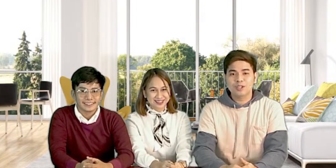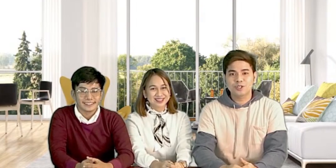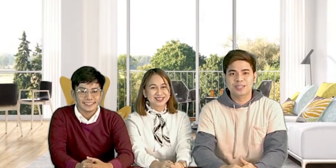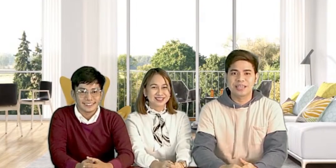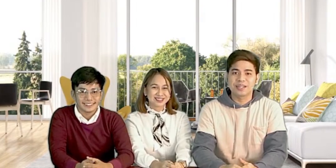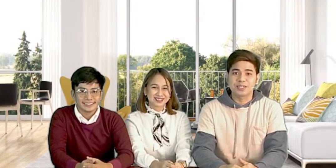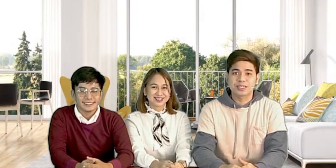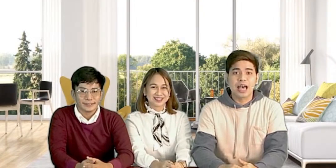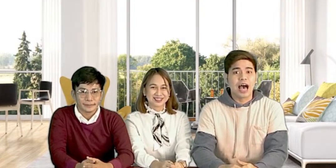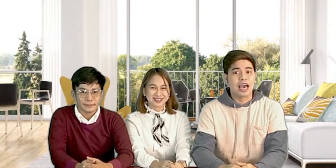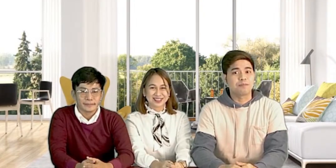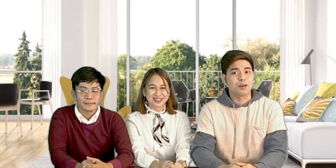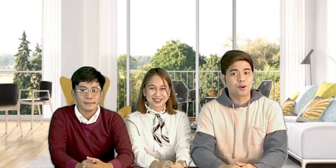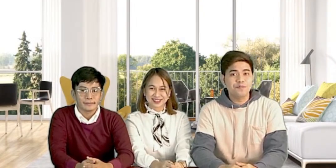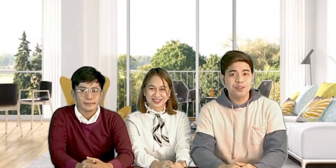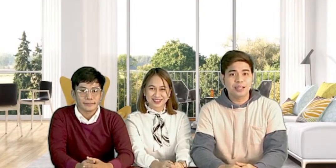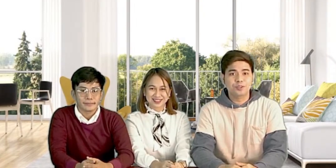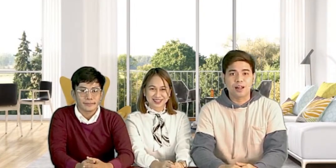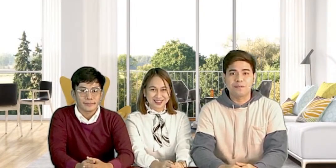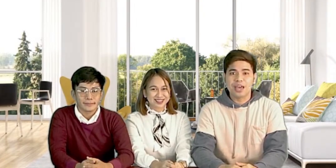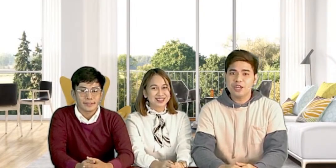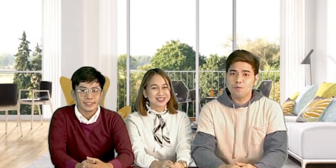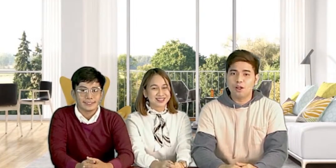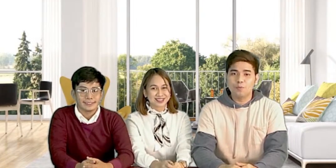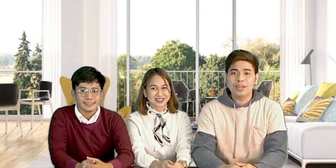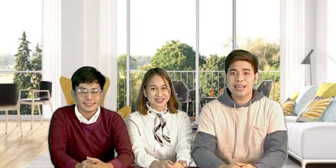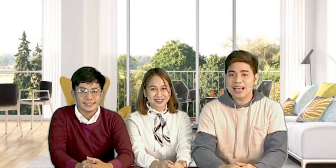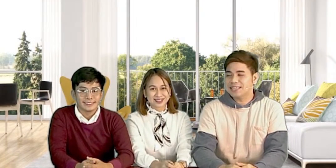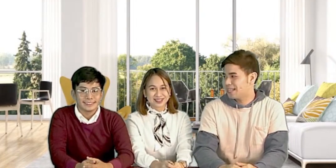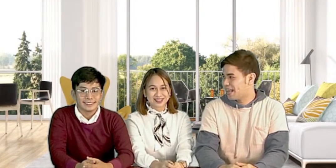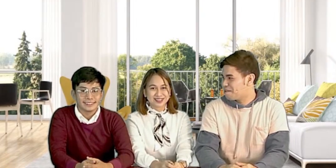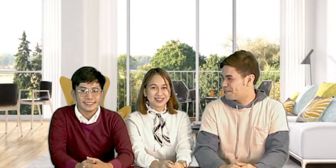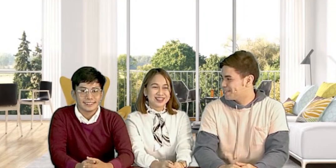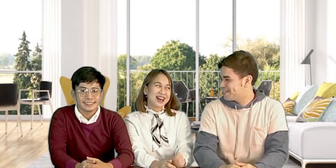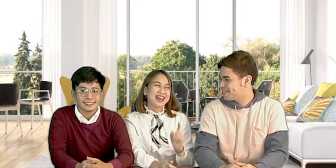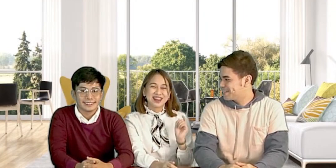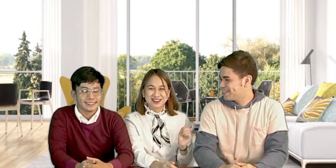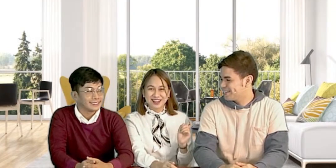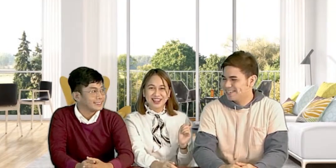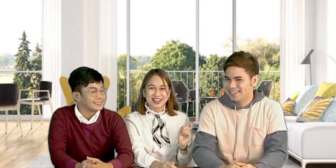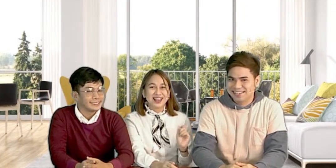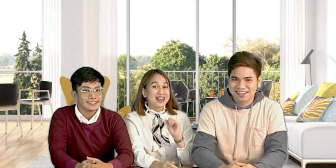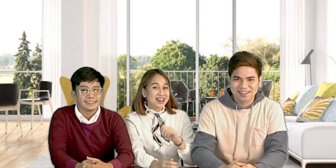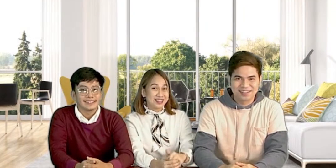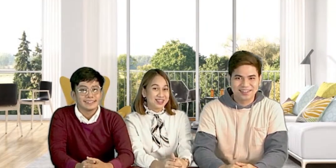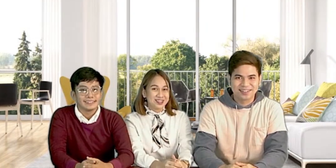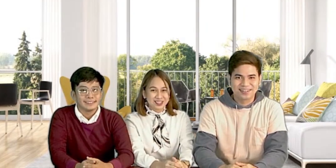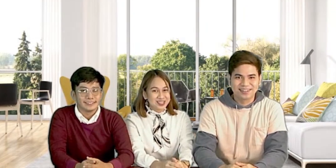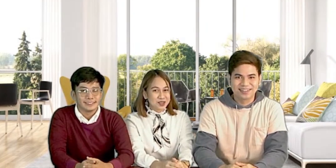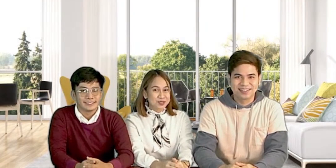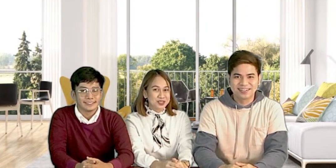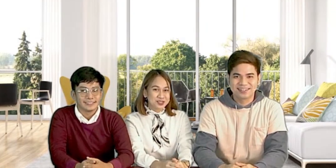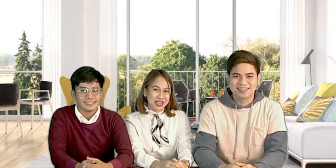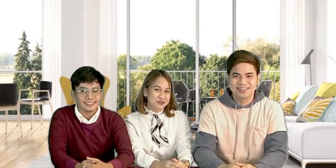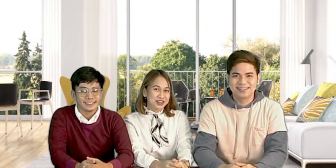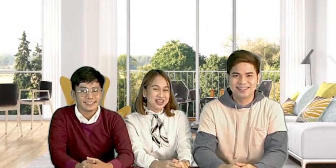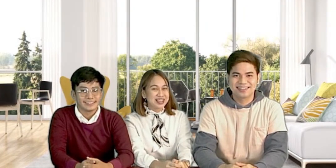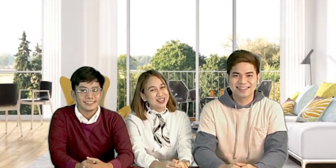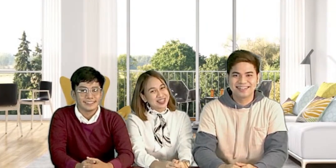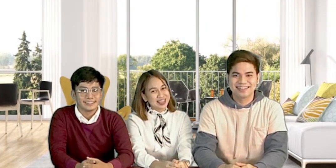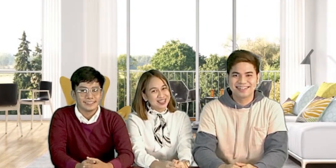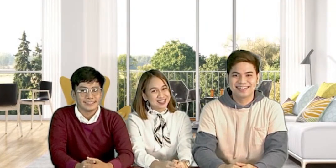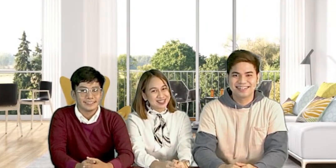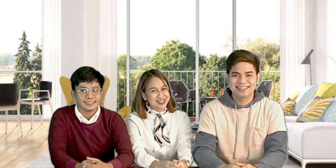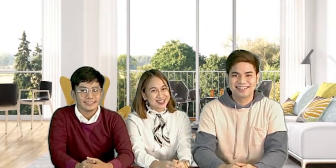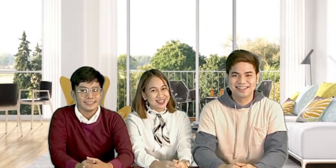with such skills. I am now confident to help anyone when an accident happens. I agree. Did you learn something today,